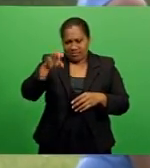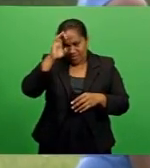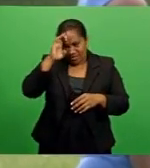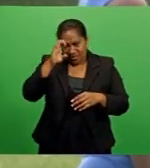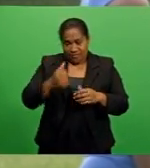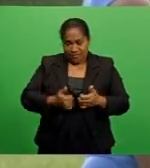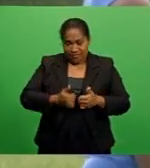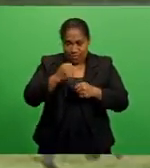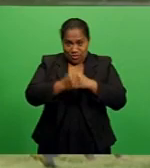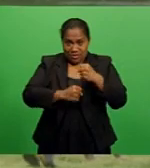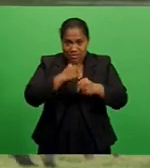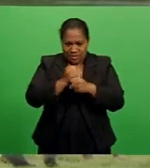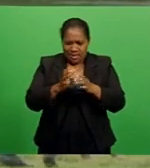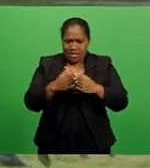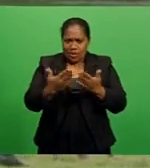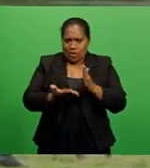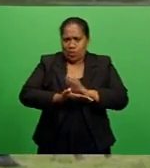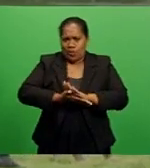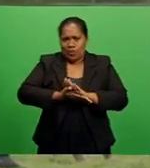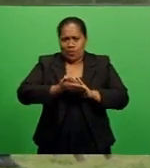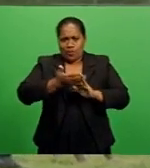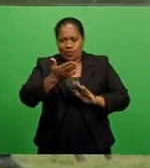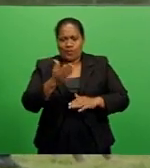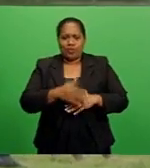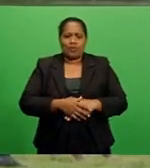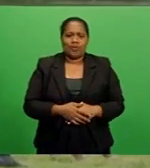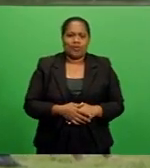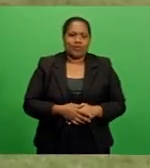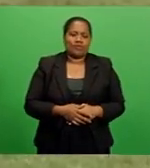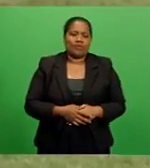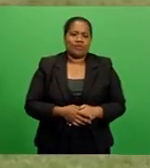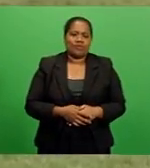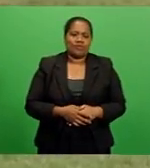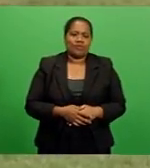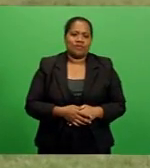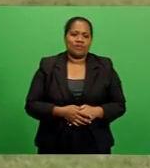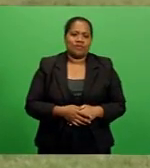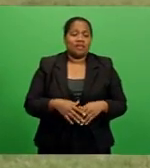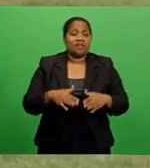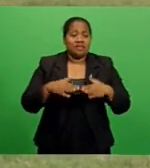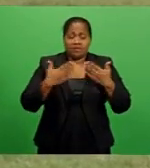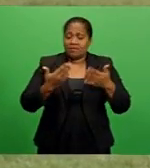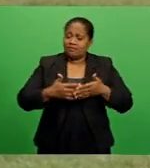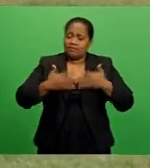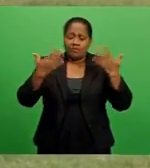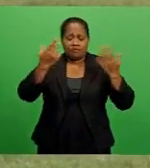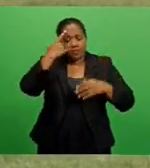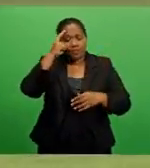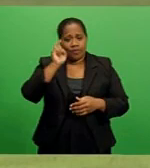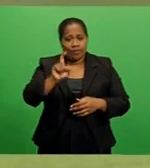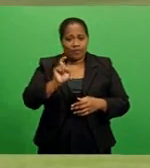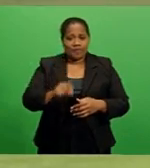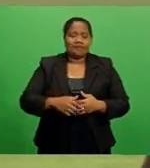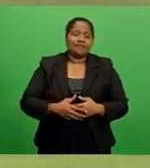high after a lackluster 2020. It's a big call, and